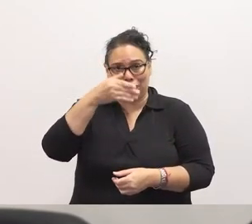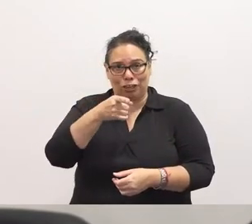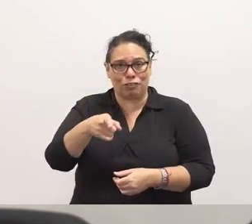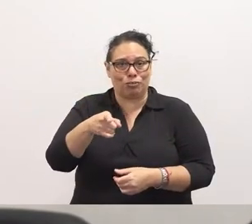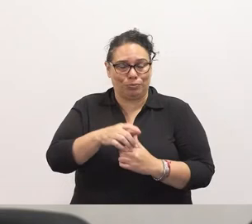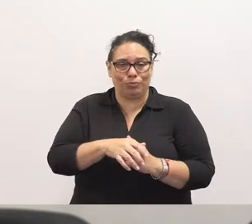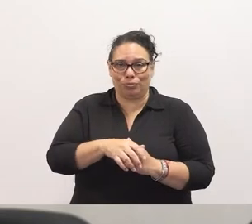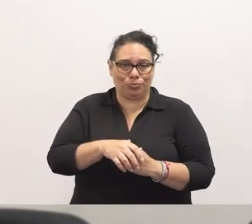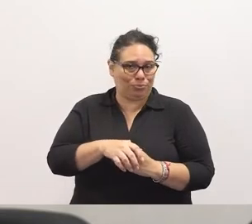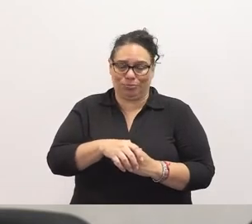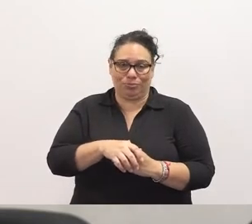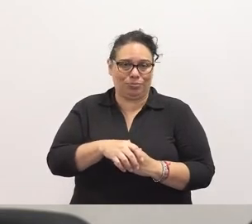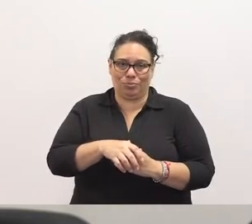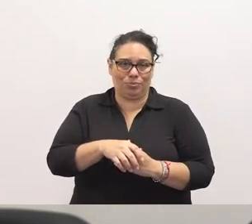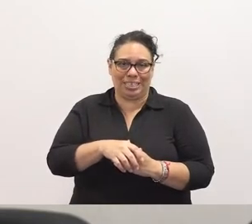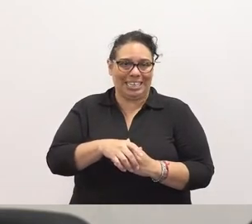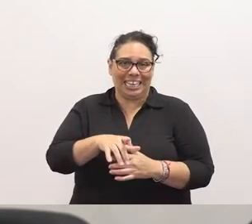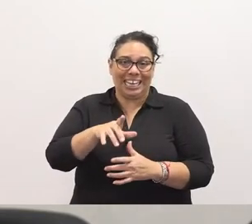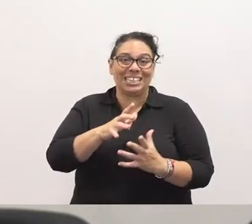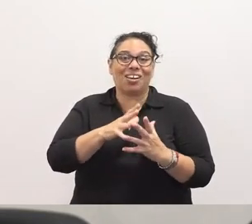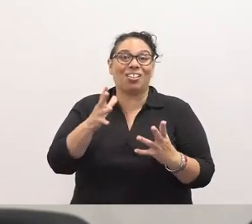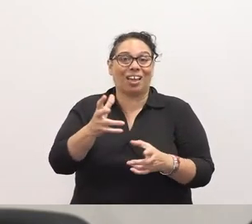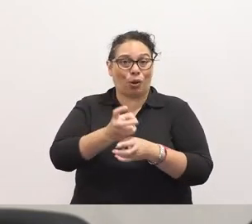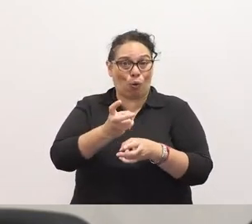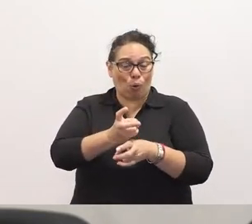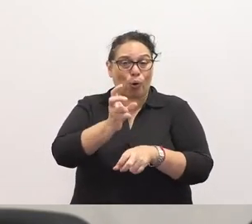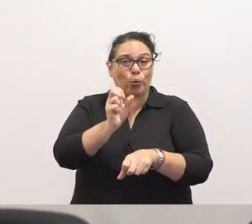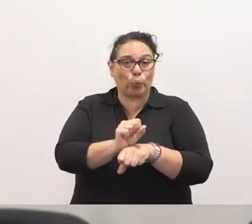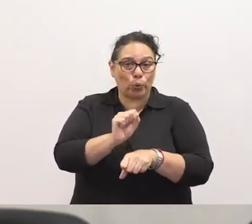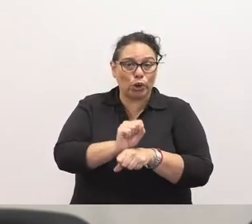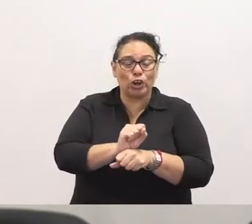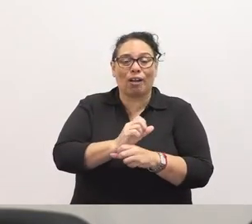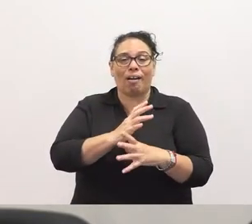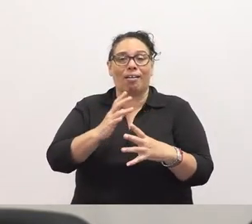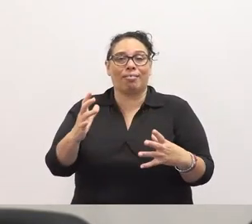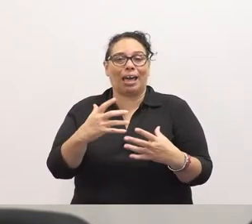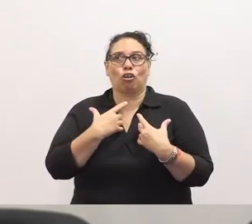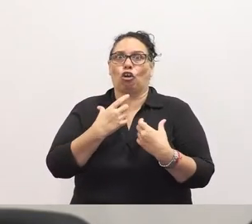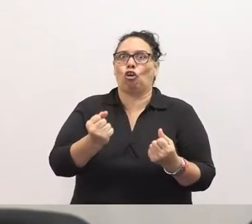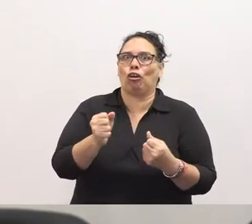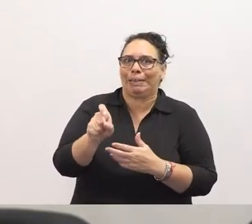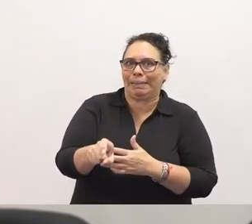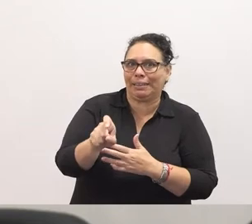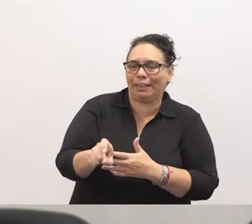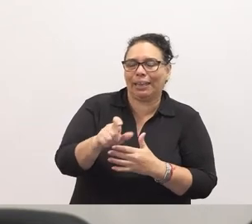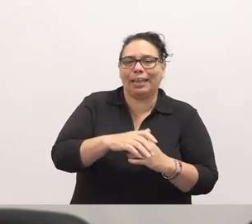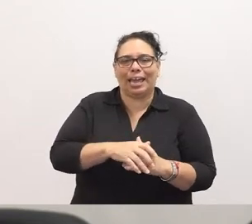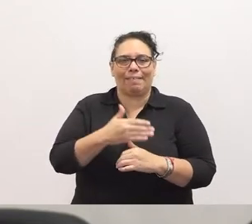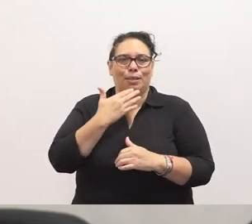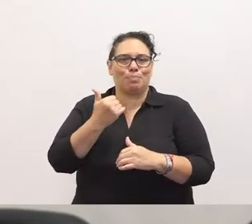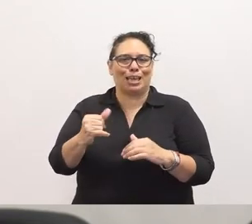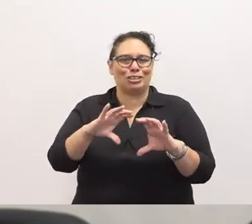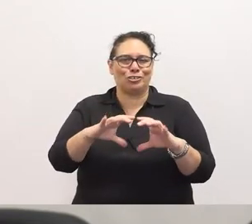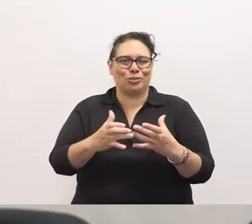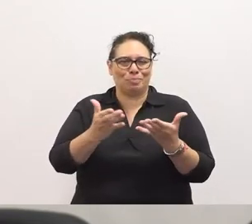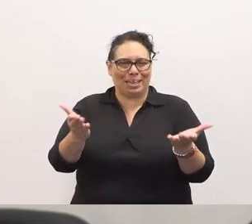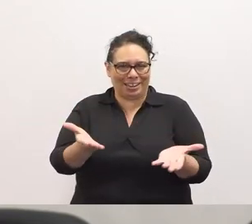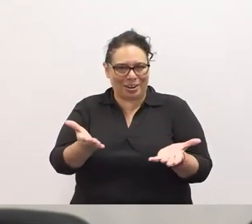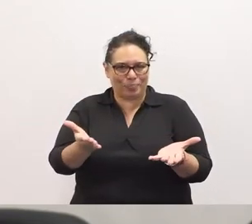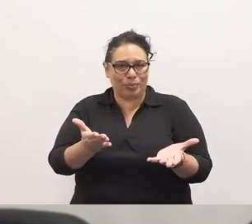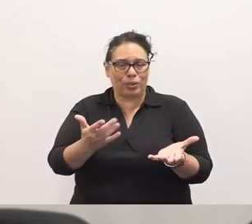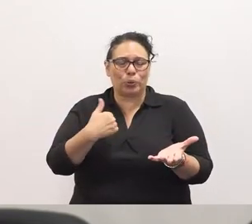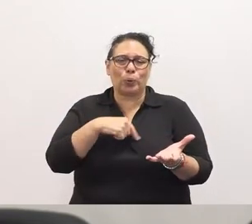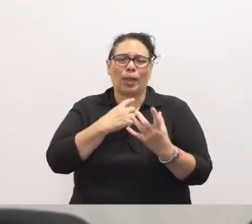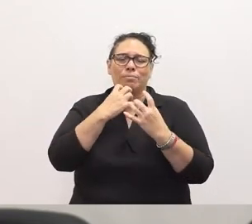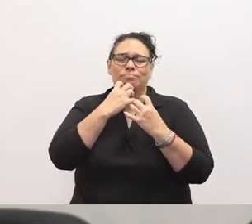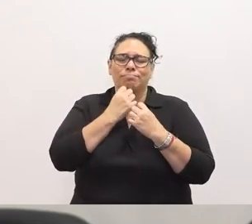just not, because it's a lot of hard work. It takes a lot of courage. And I have the best group here. We care a